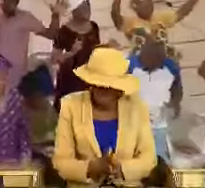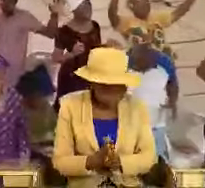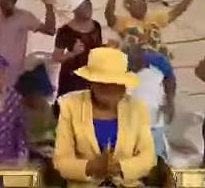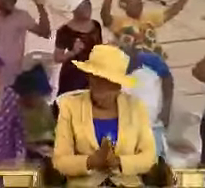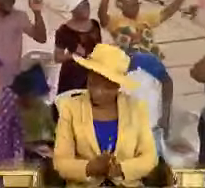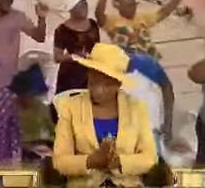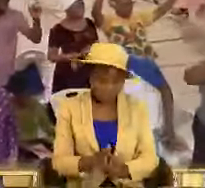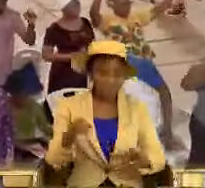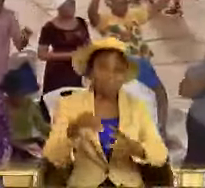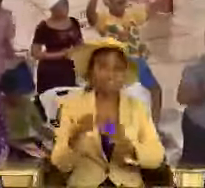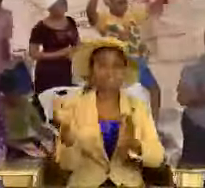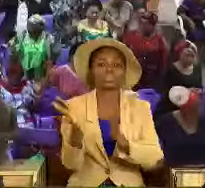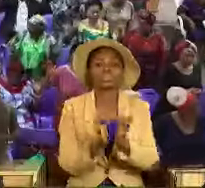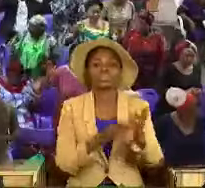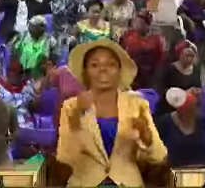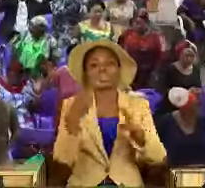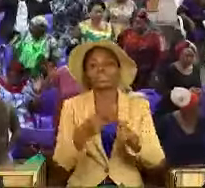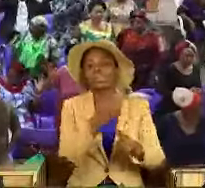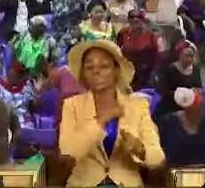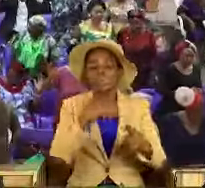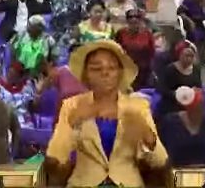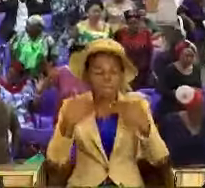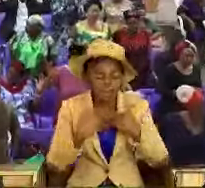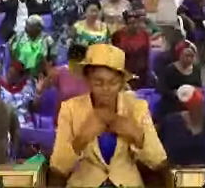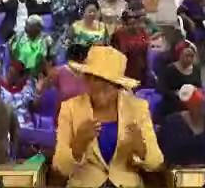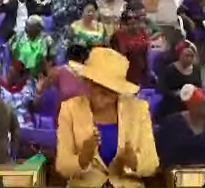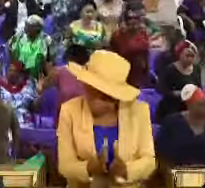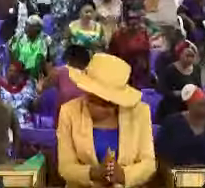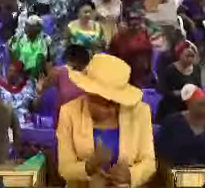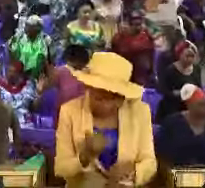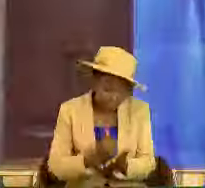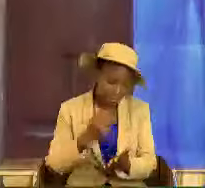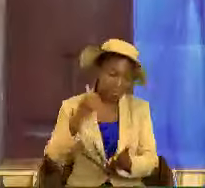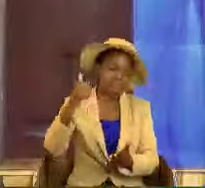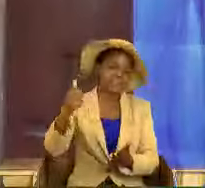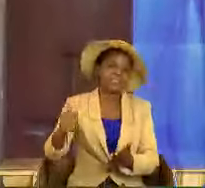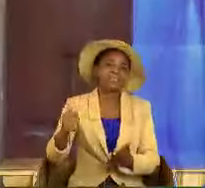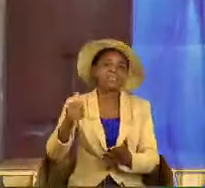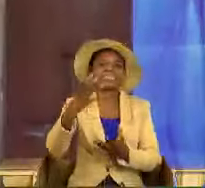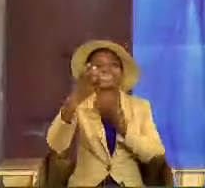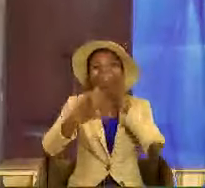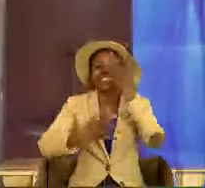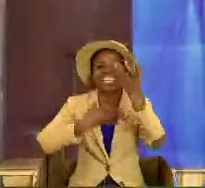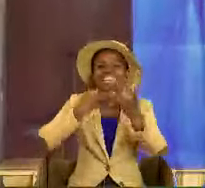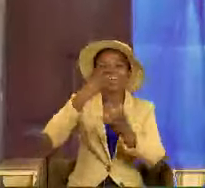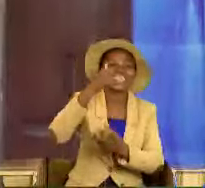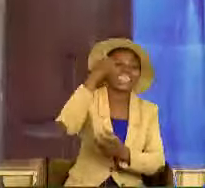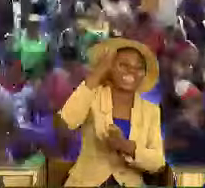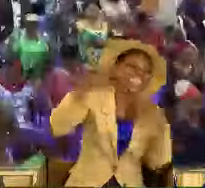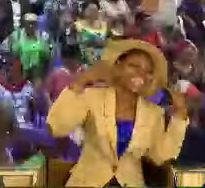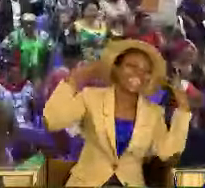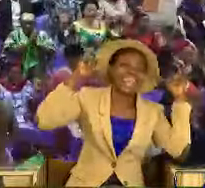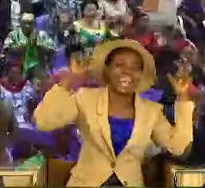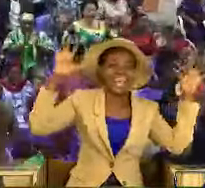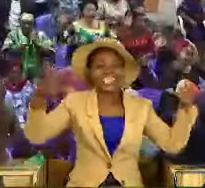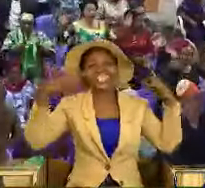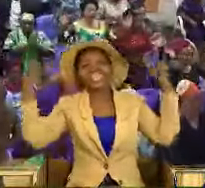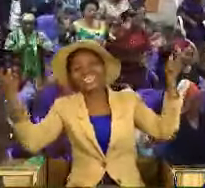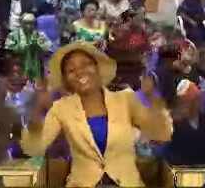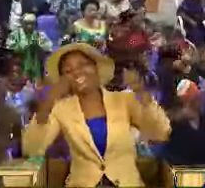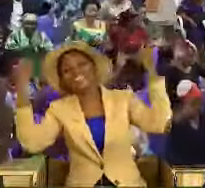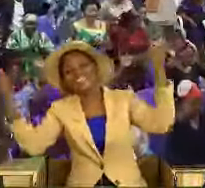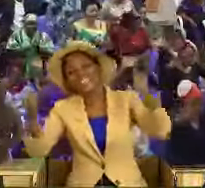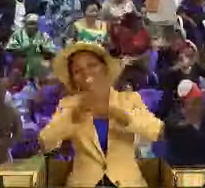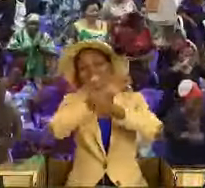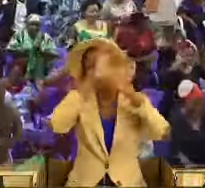in Jesus name we have prayed shout a loud Hallelujah